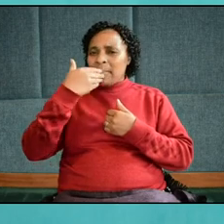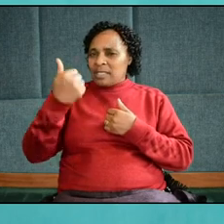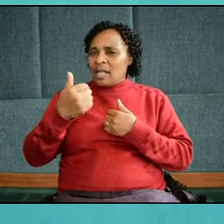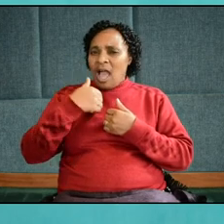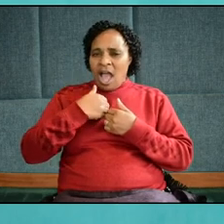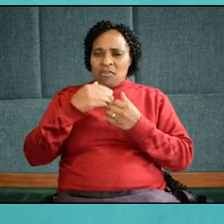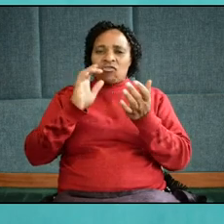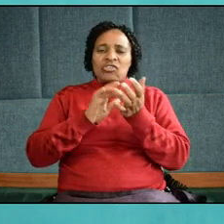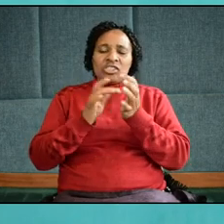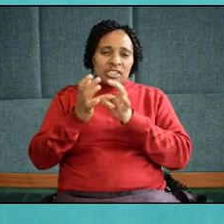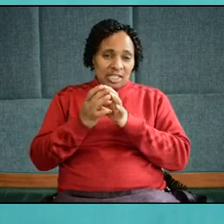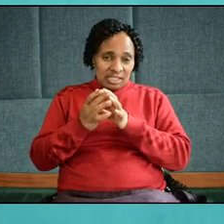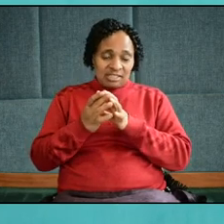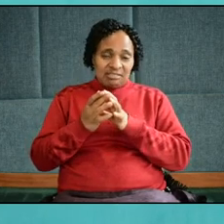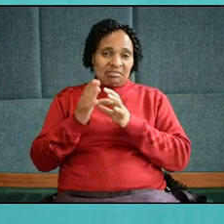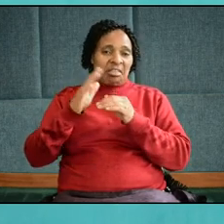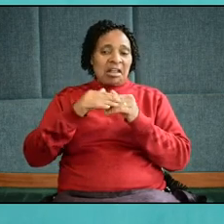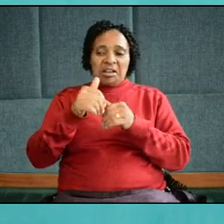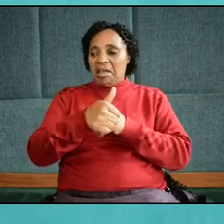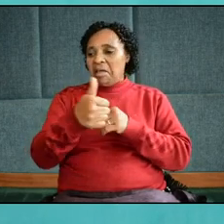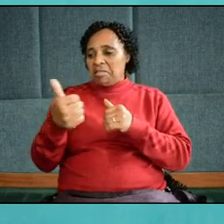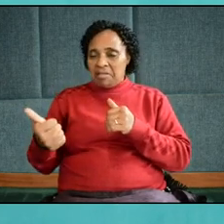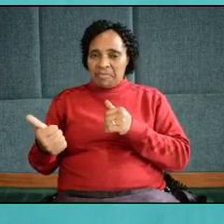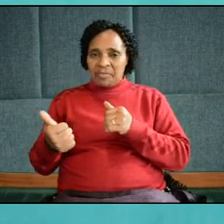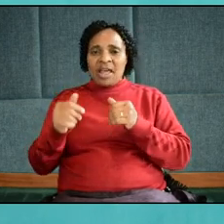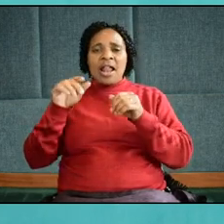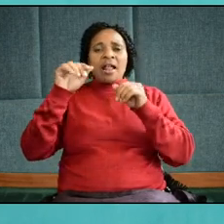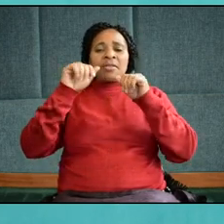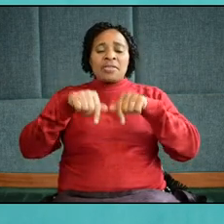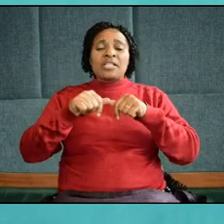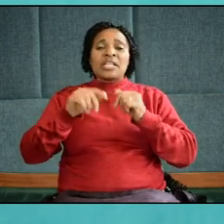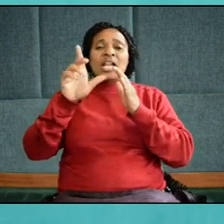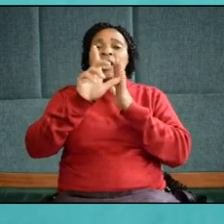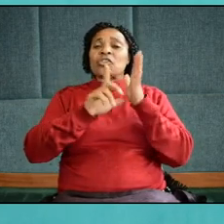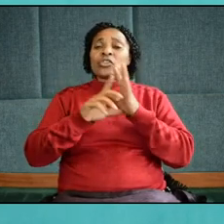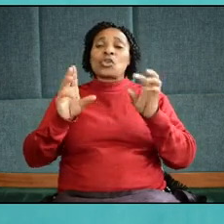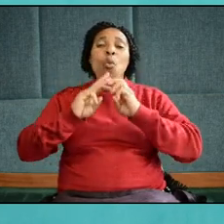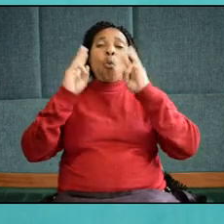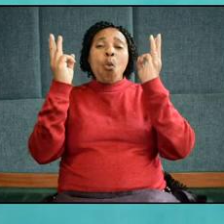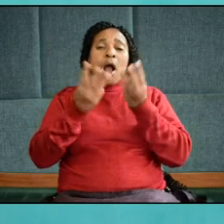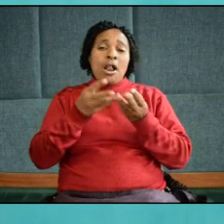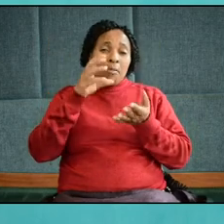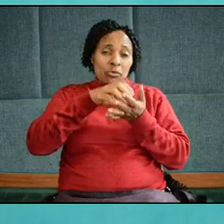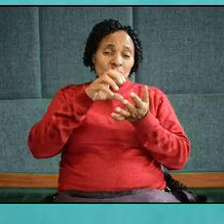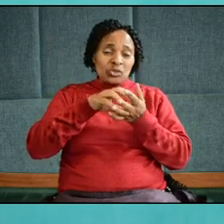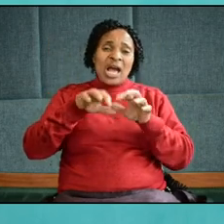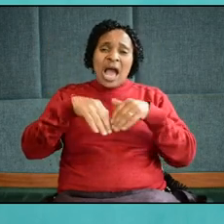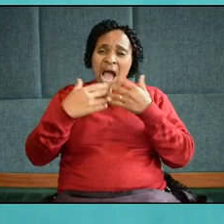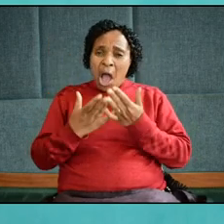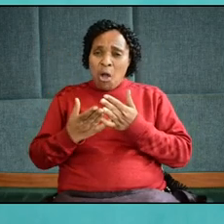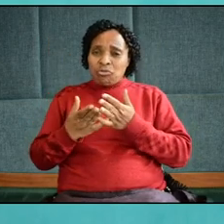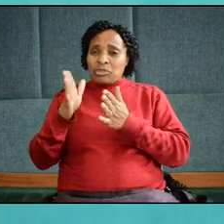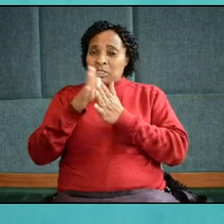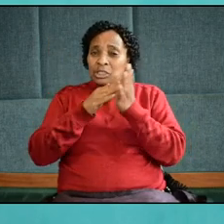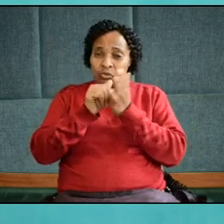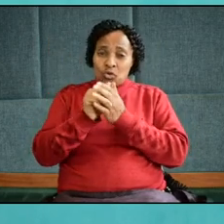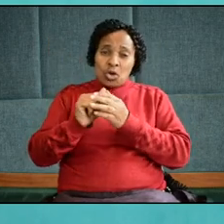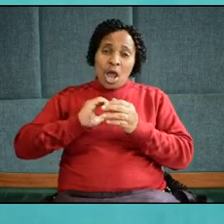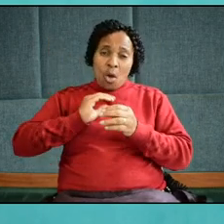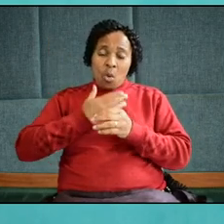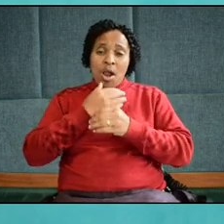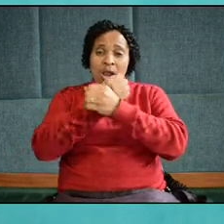men's applause. Today's lesson is just about worldly possessions and how they conflict with our love for